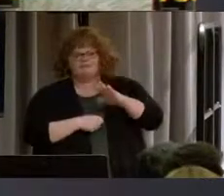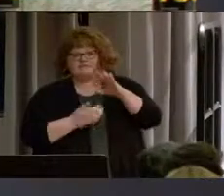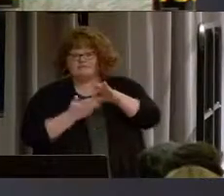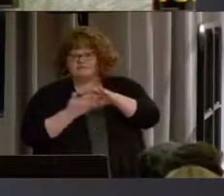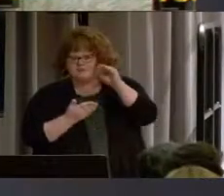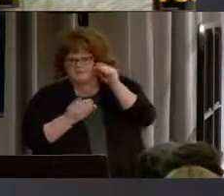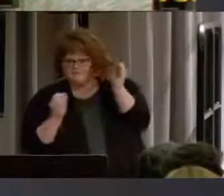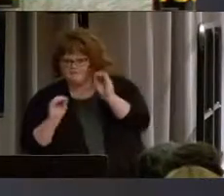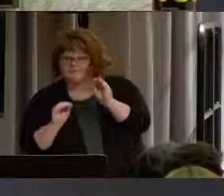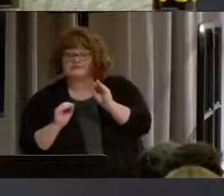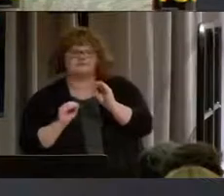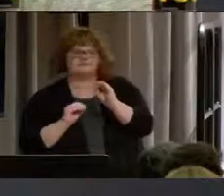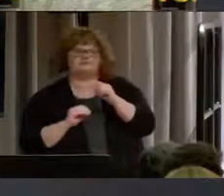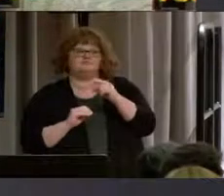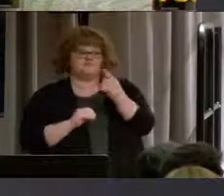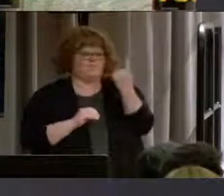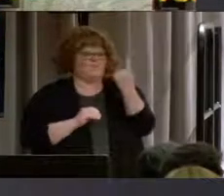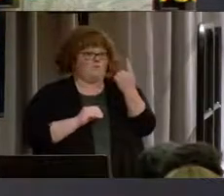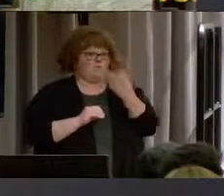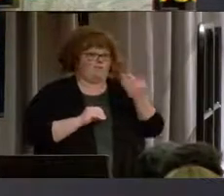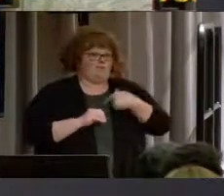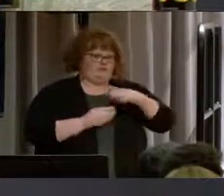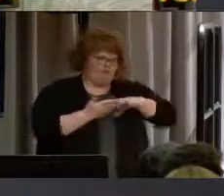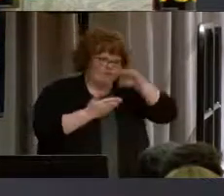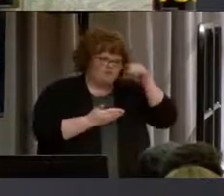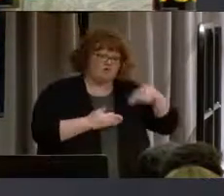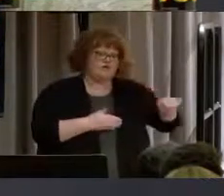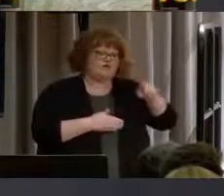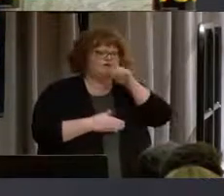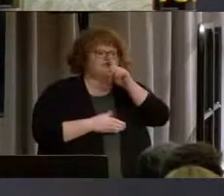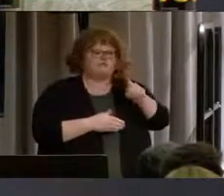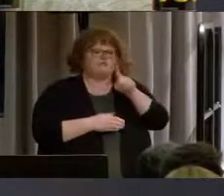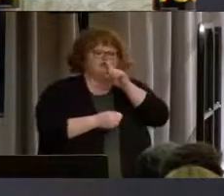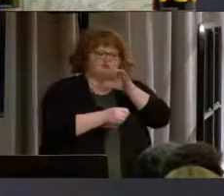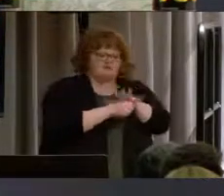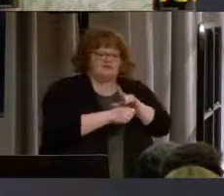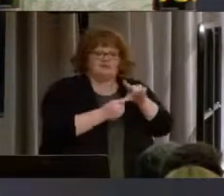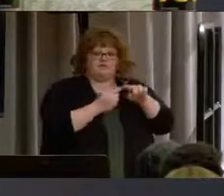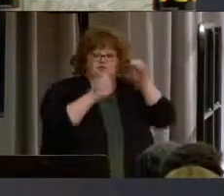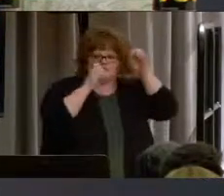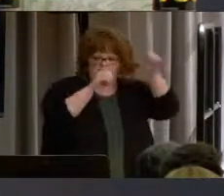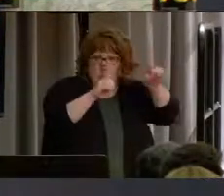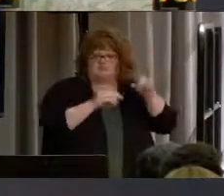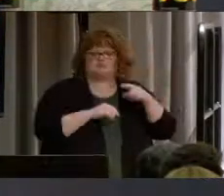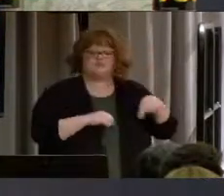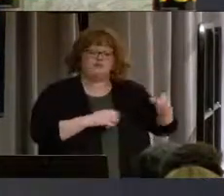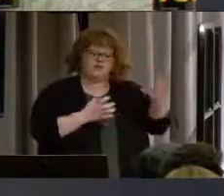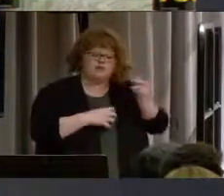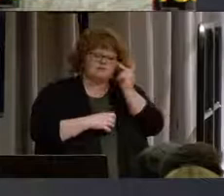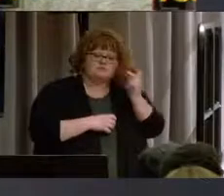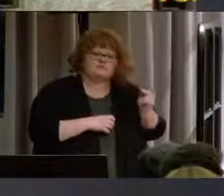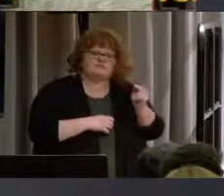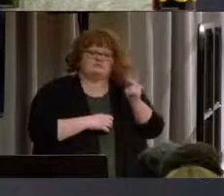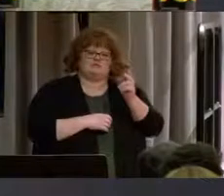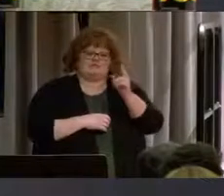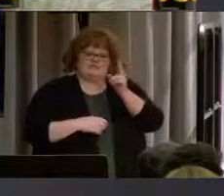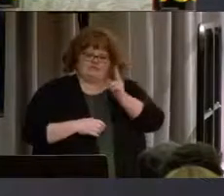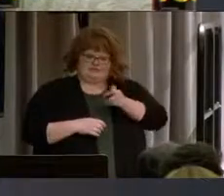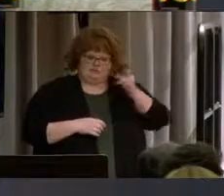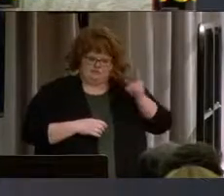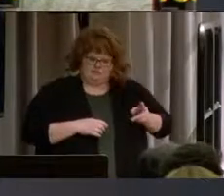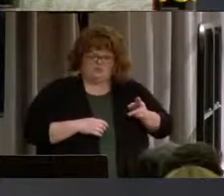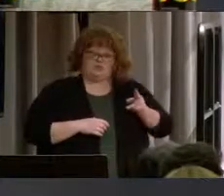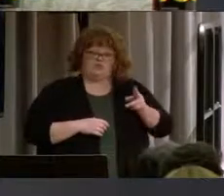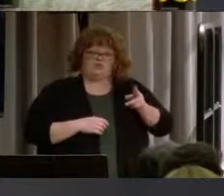strong commitment to education. They really want to see not only a history